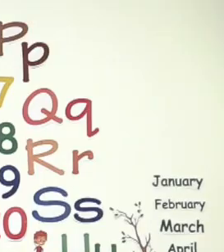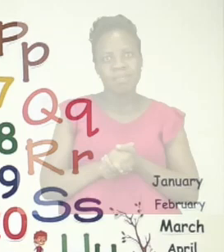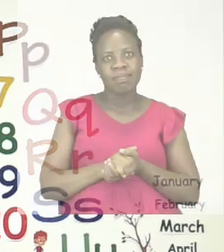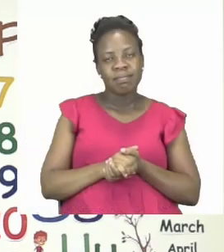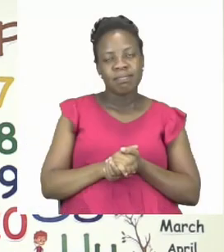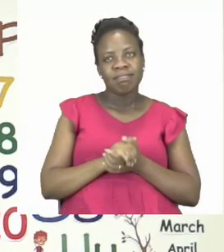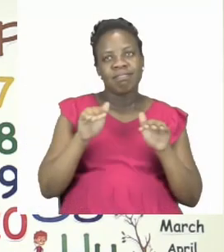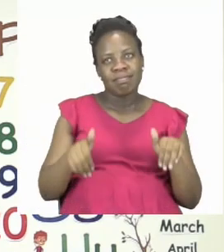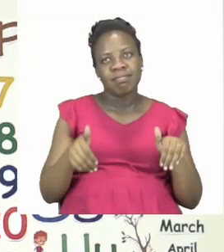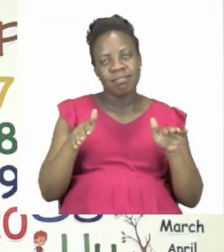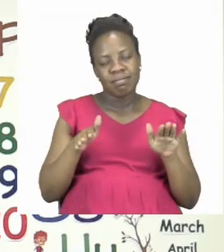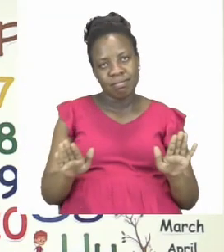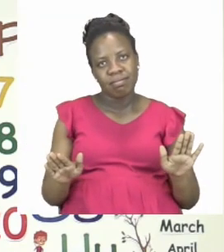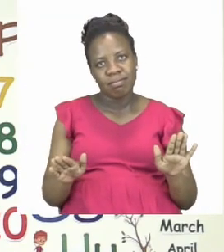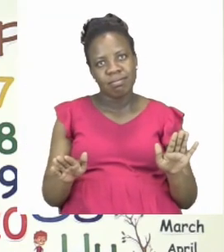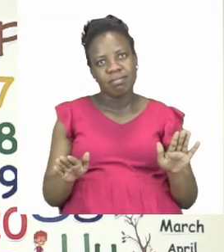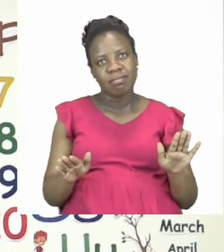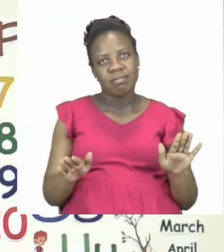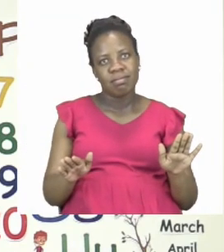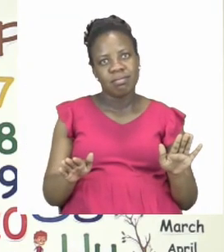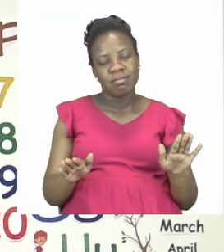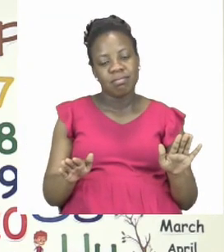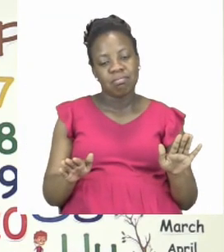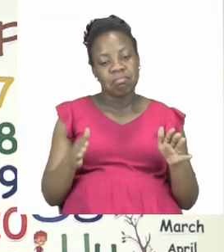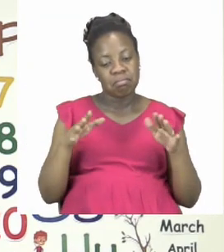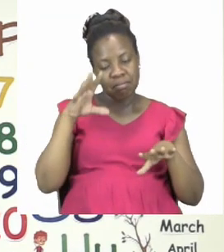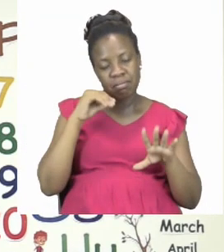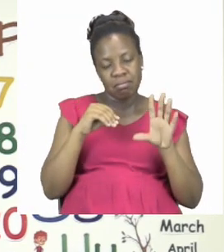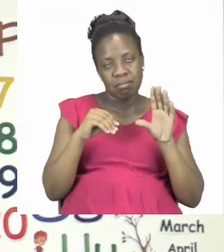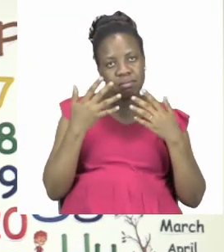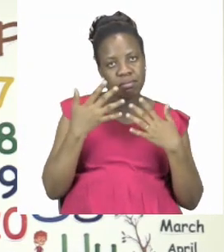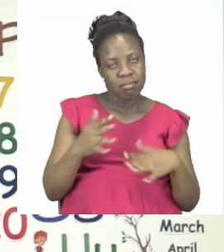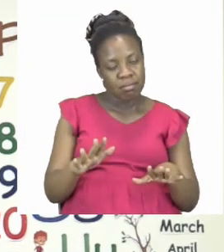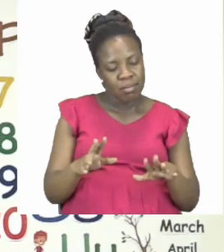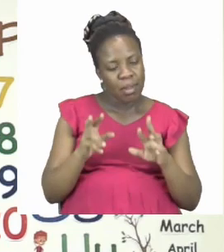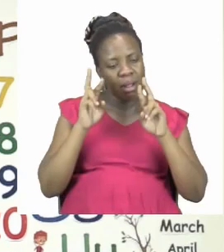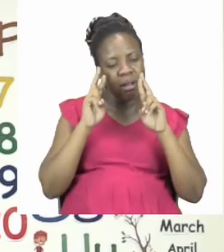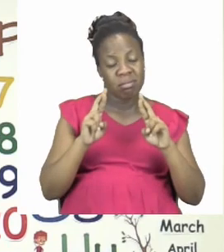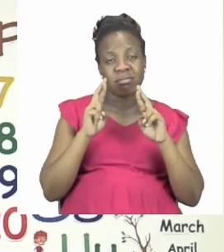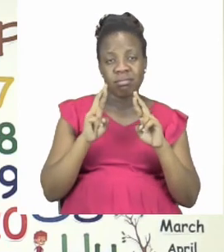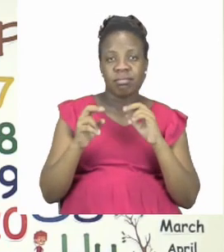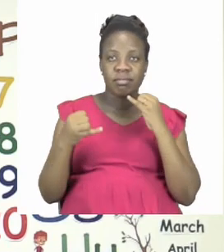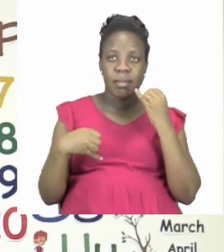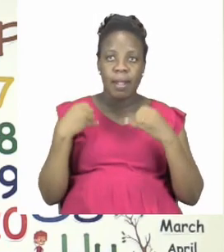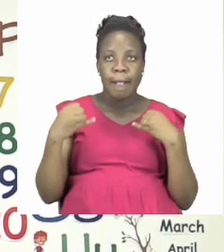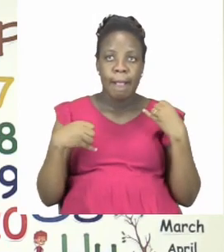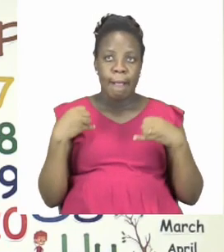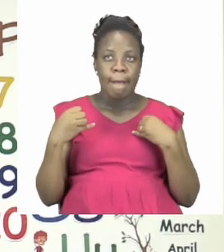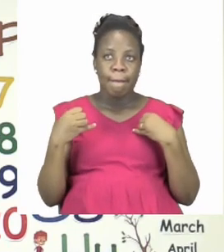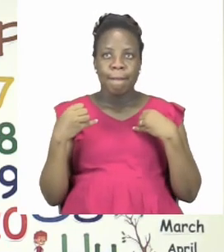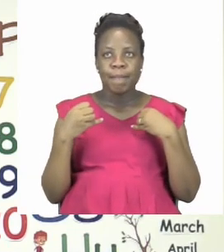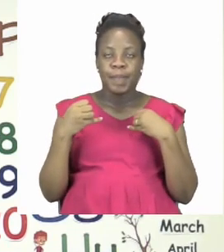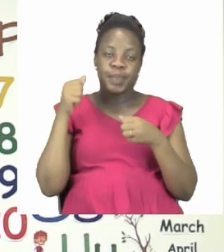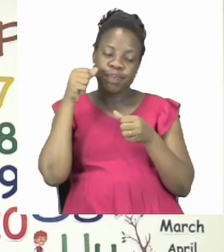Boys and girls, it is now time for our lesson to end. But I really hope you had fun. Remember, if you're